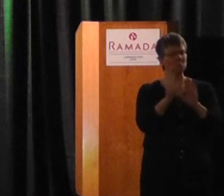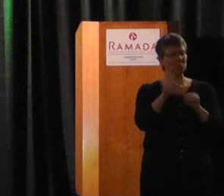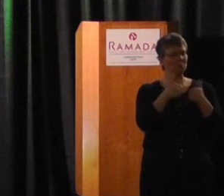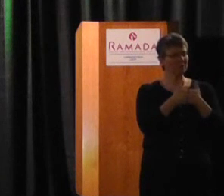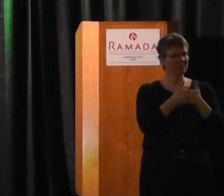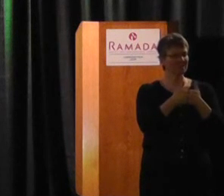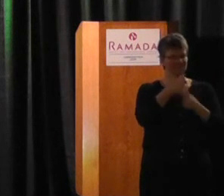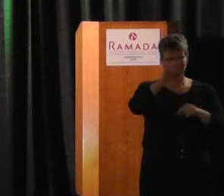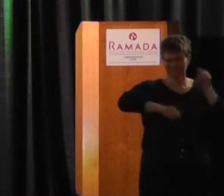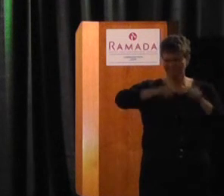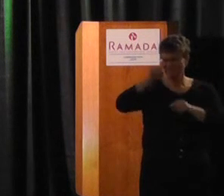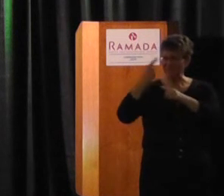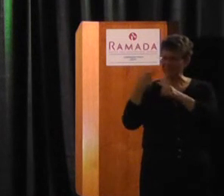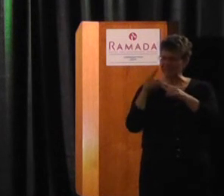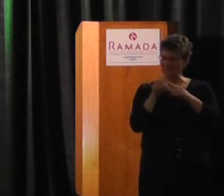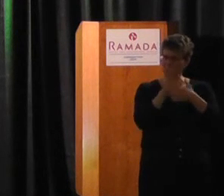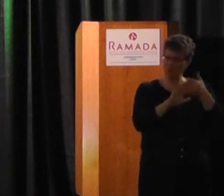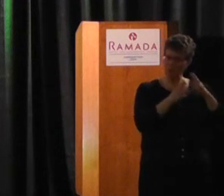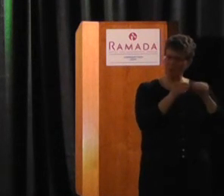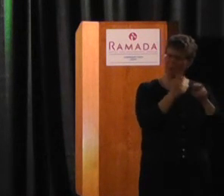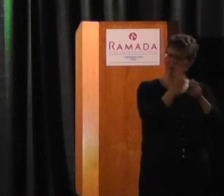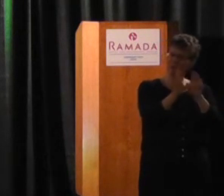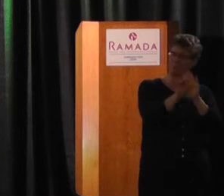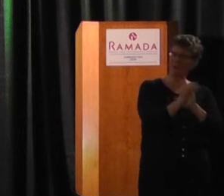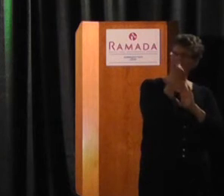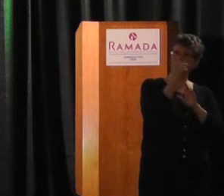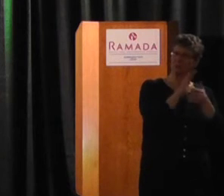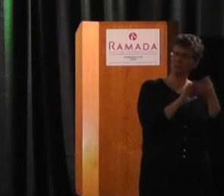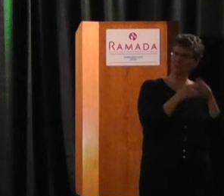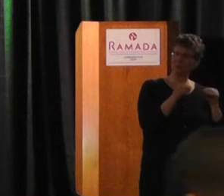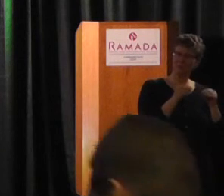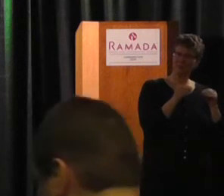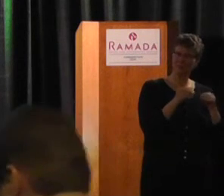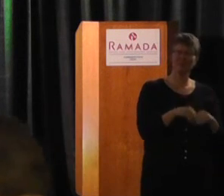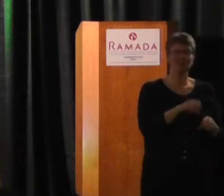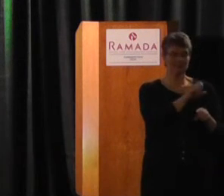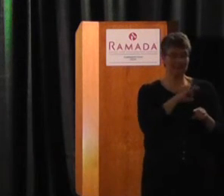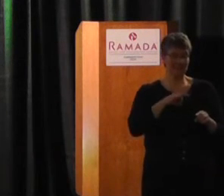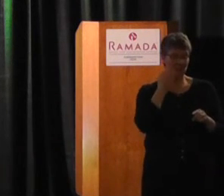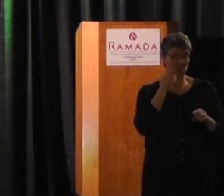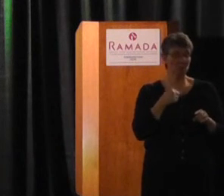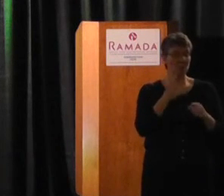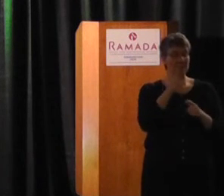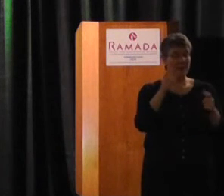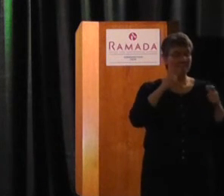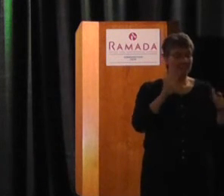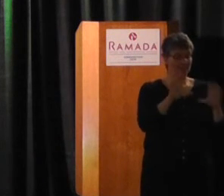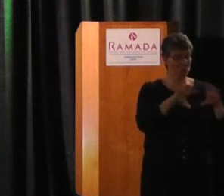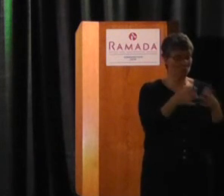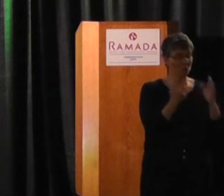stories, it was really hard to pick just one. The artistic staff knew that we wanted to have a big group show of some kind to celebrate Artist of the